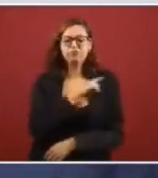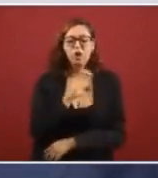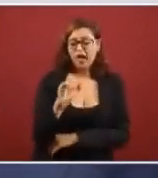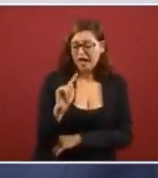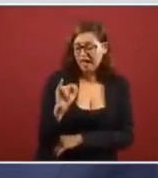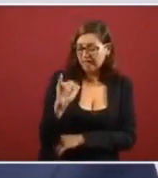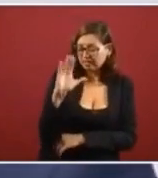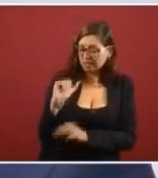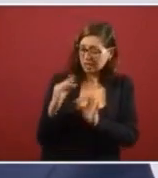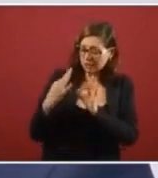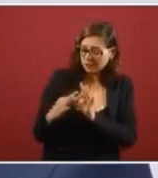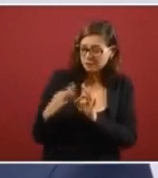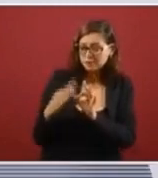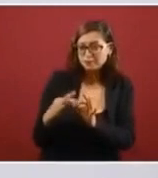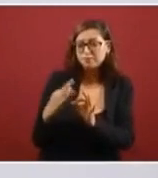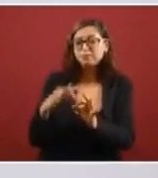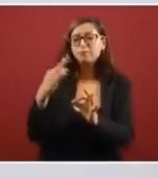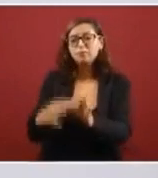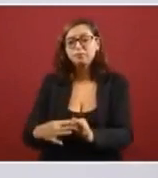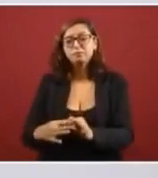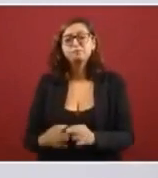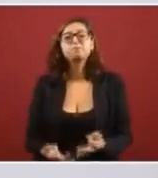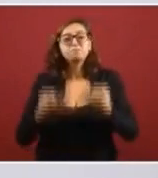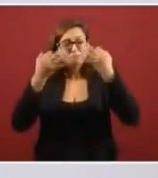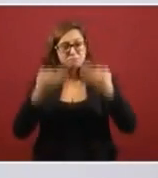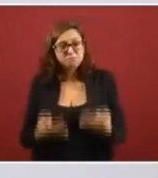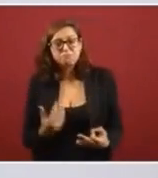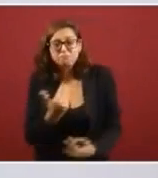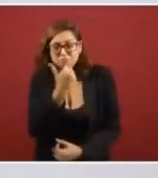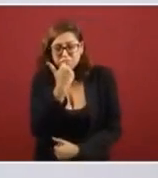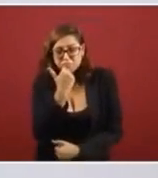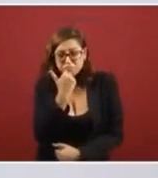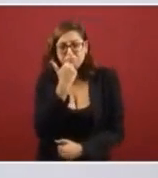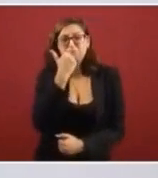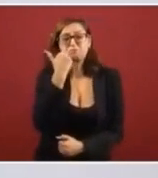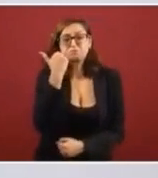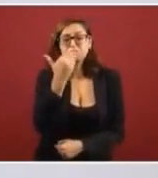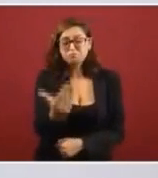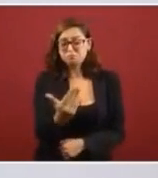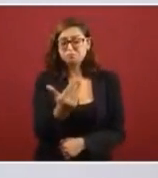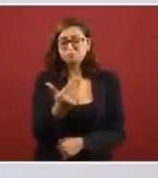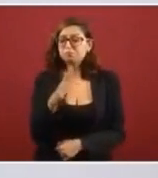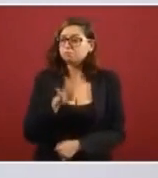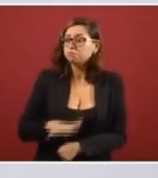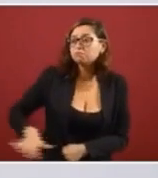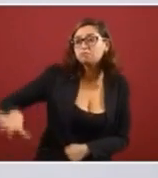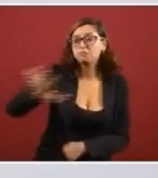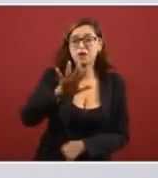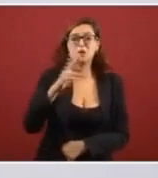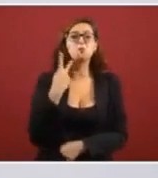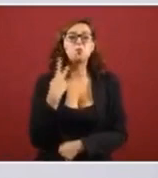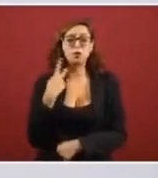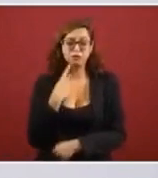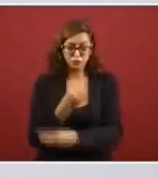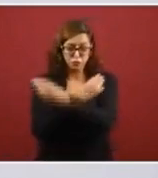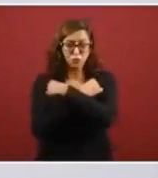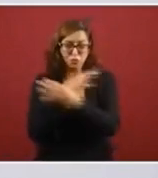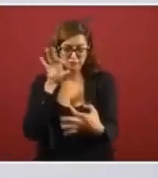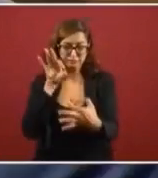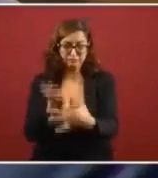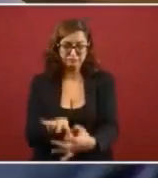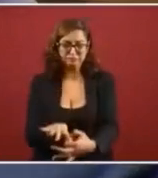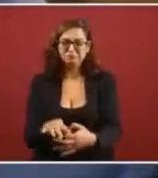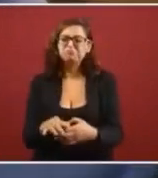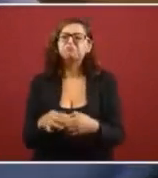act in an ethical way and apply moral in public life